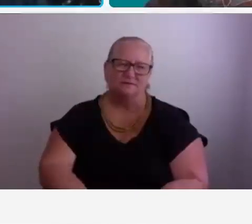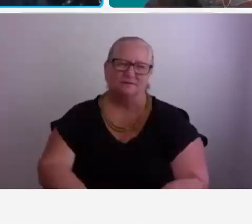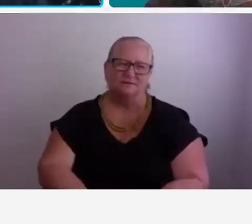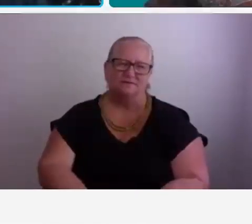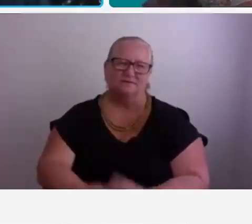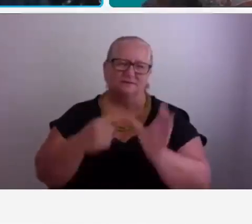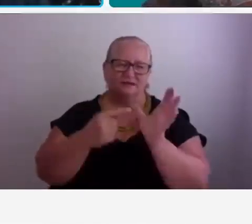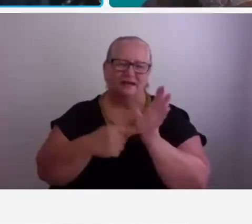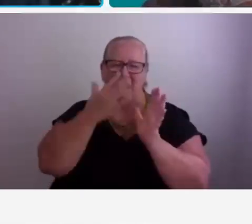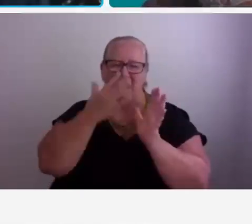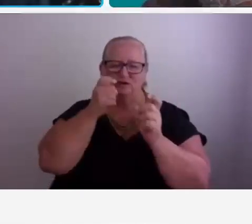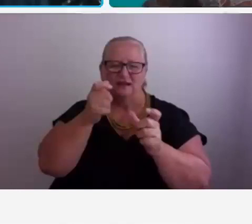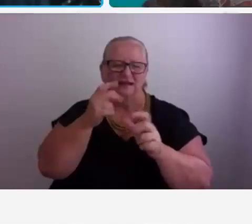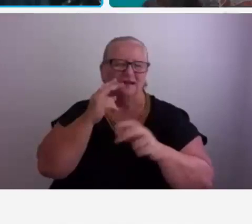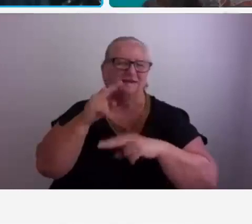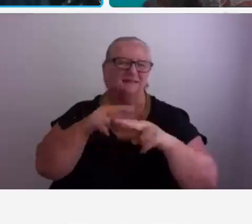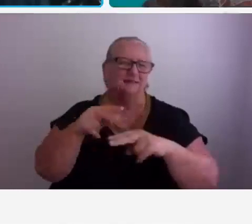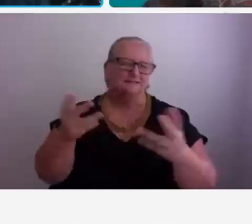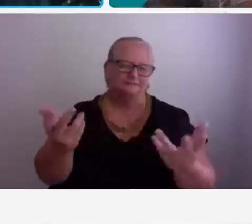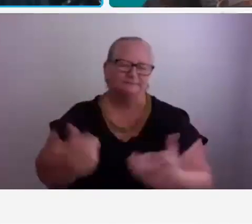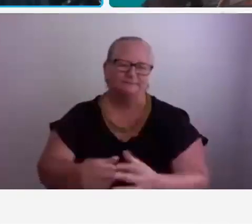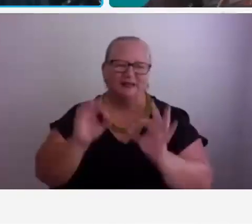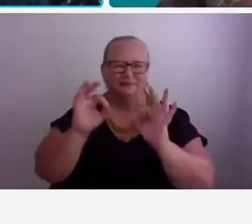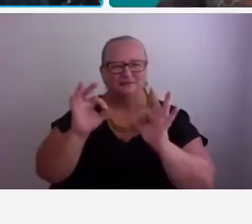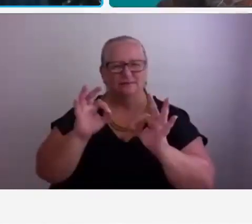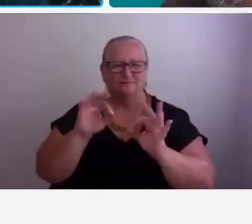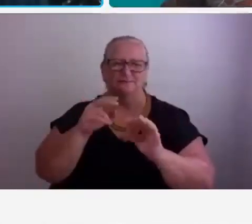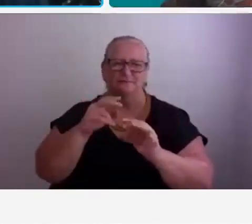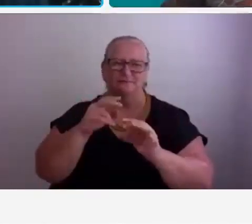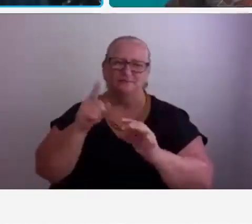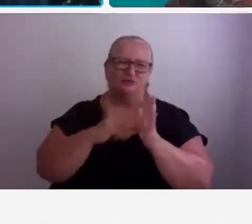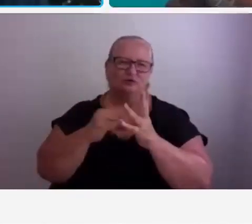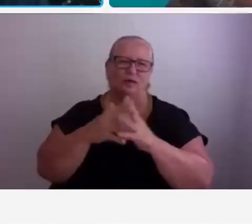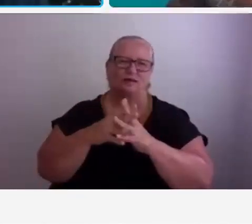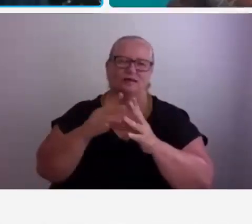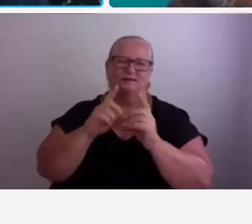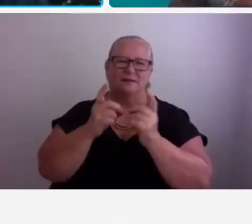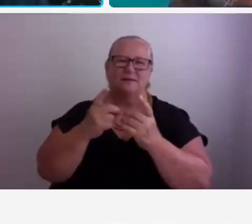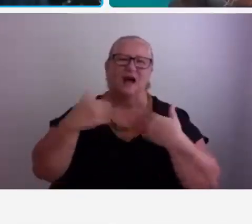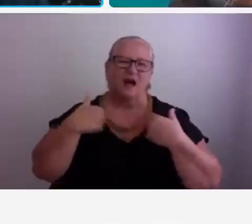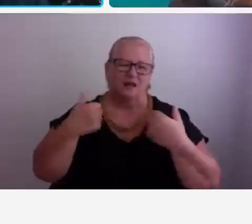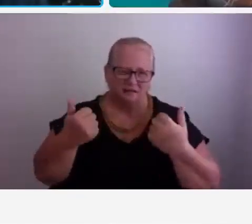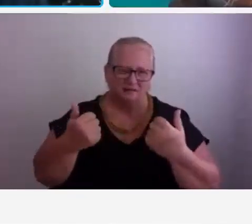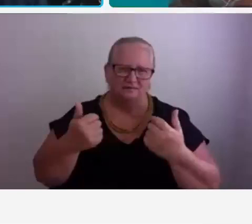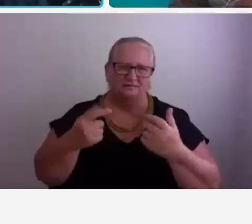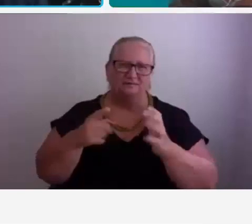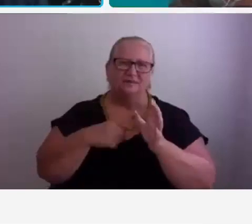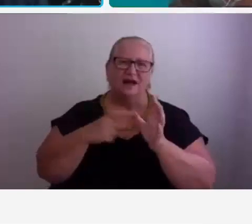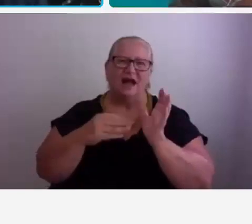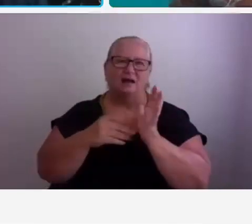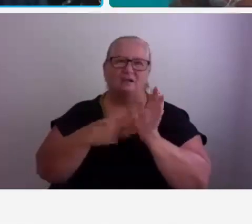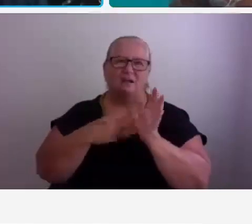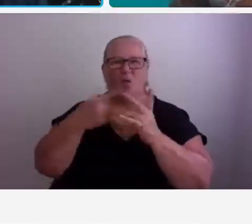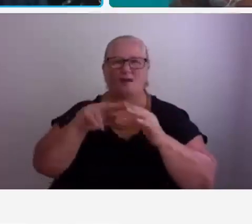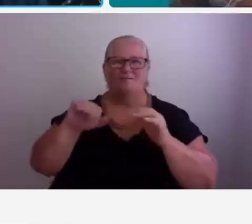Aged care assessment organisations specialise in it. So New South Wales Department of Health has a body. ACNA is one of our